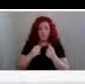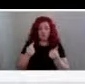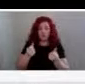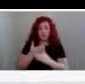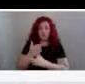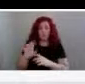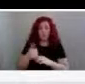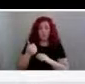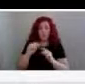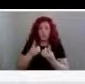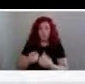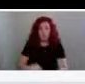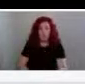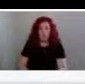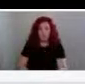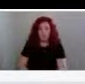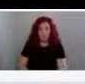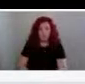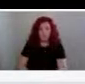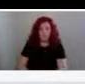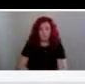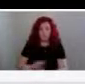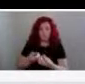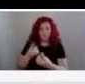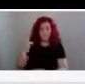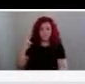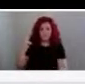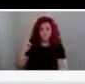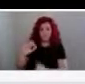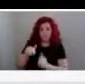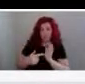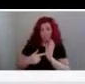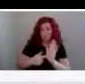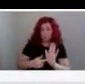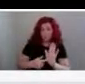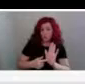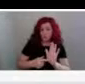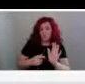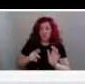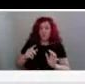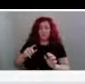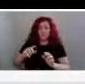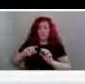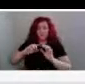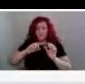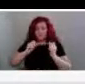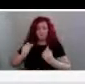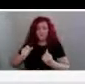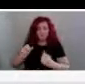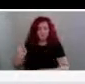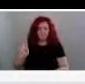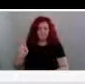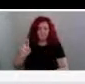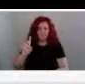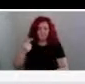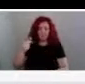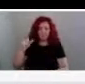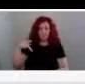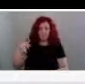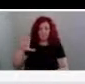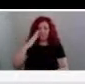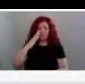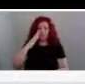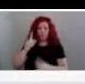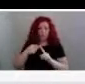districts district 17 has drawn as a partisan gerrymander and the gop knew this when they drew it